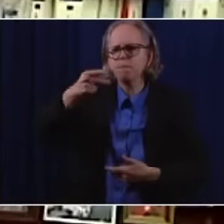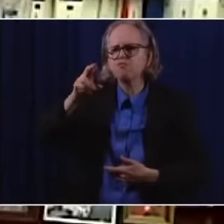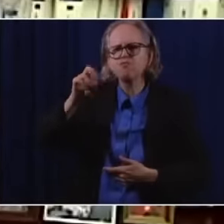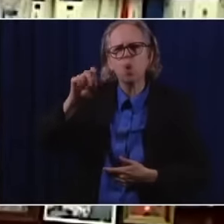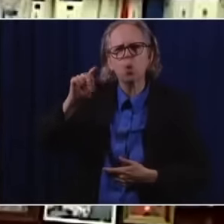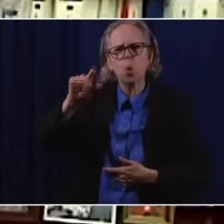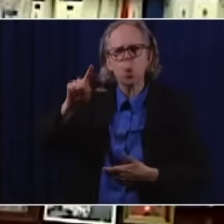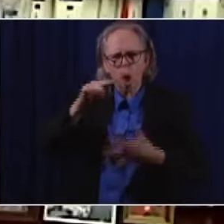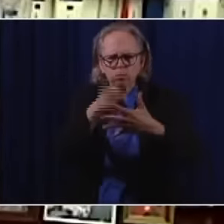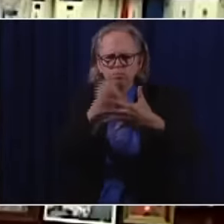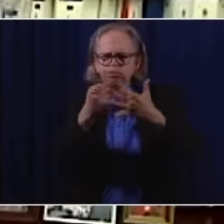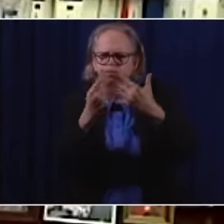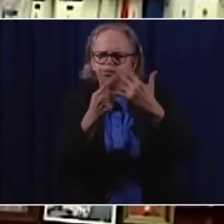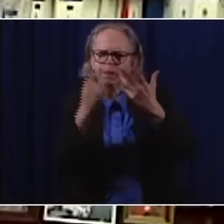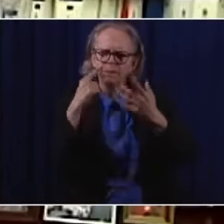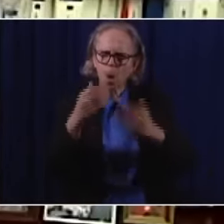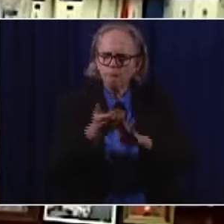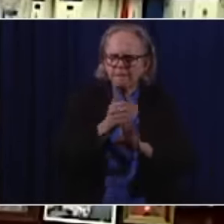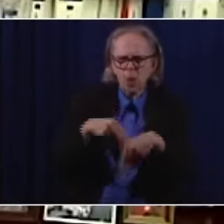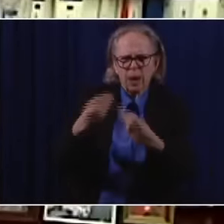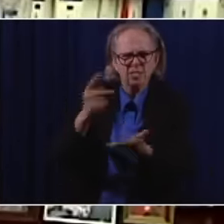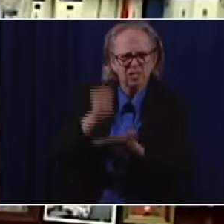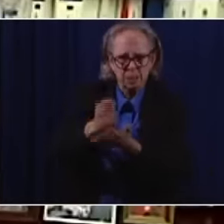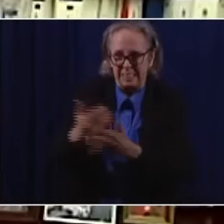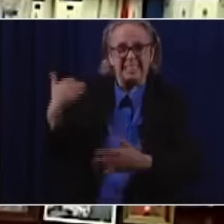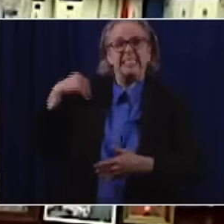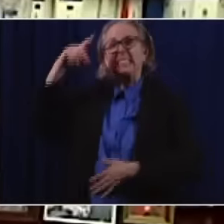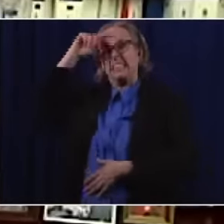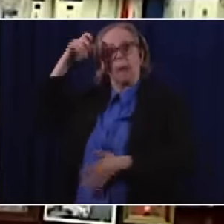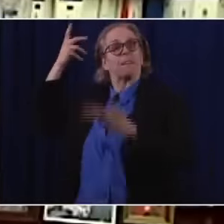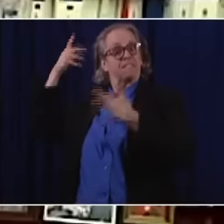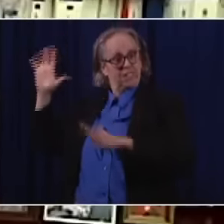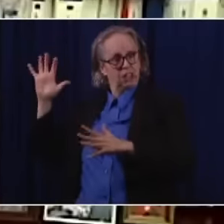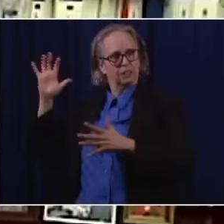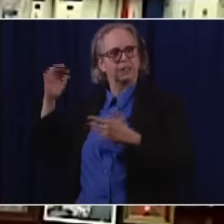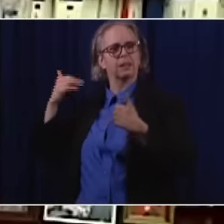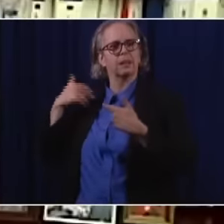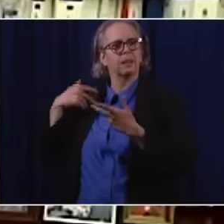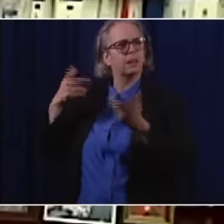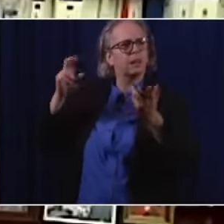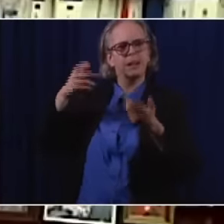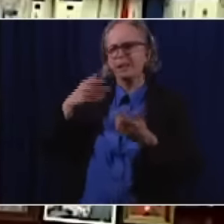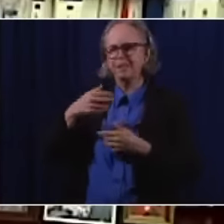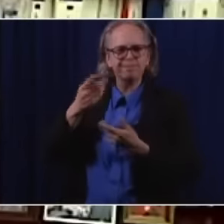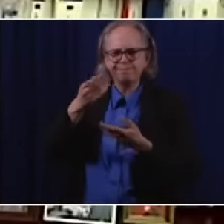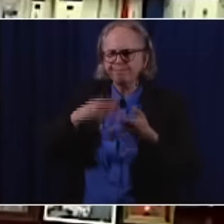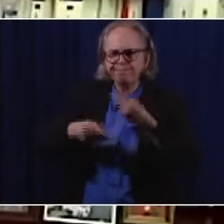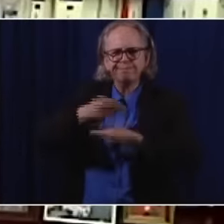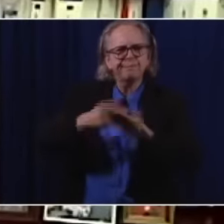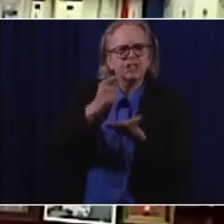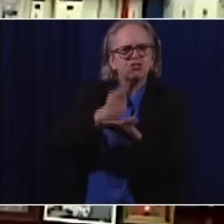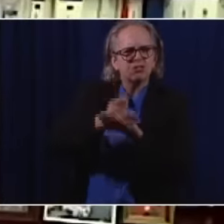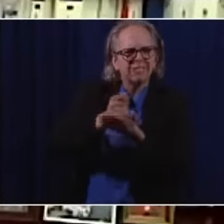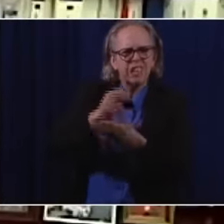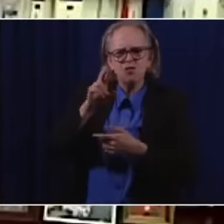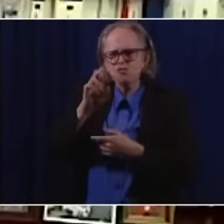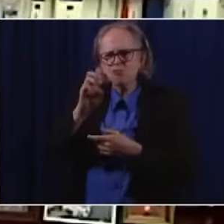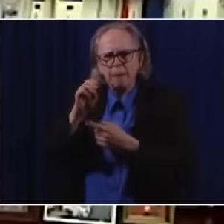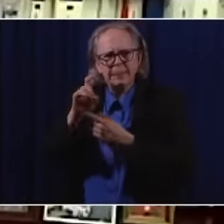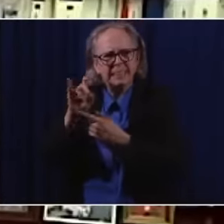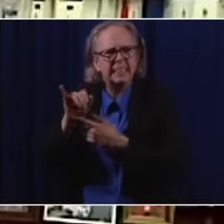to remdesivir. And this conversation covered both remdesivir as well as convalescent plasma, steroids, and a variety of